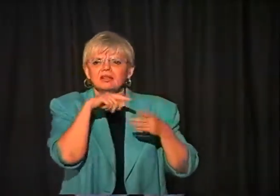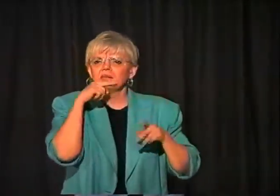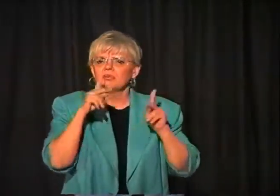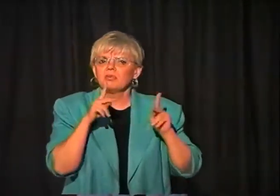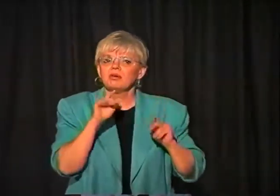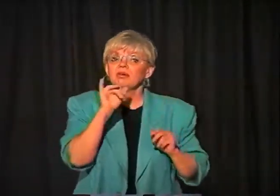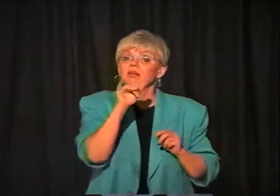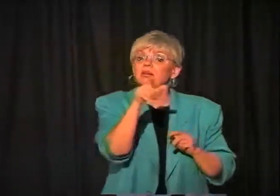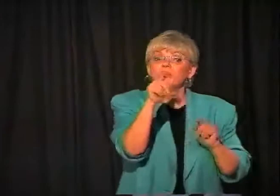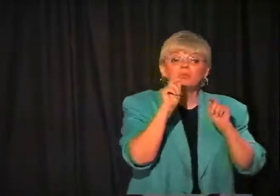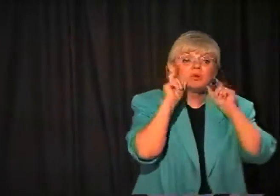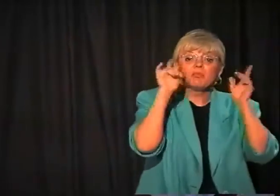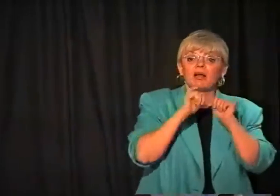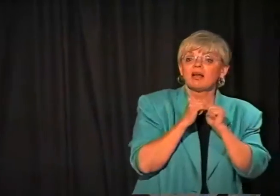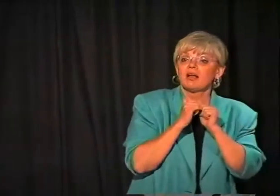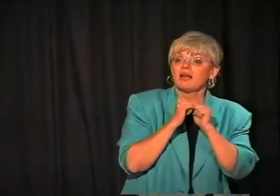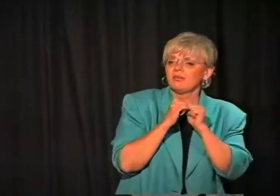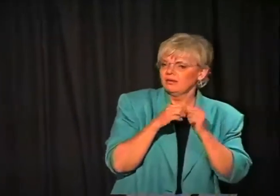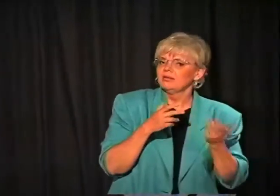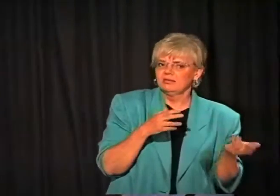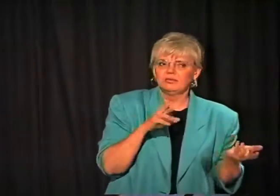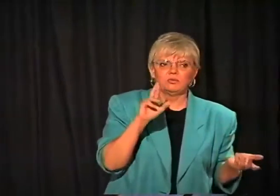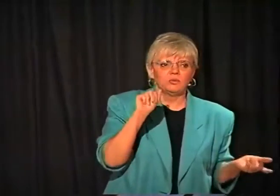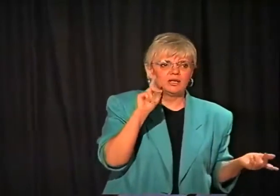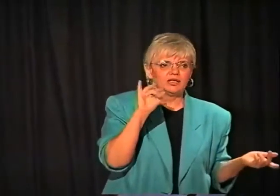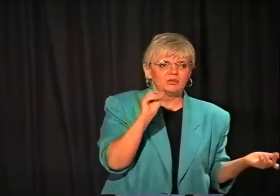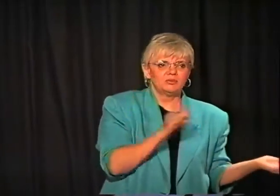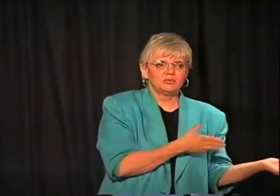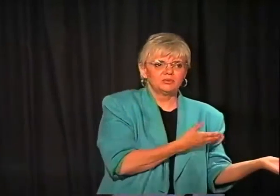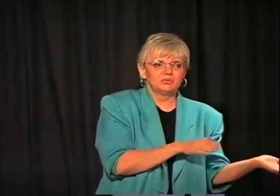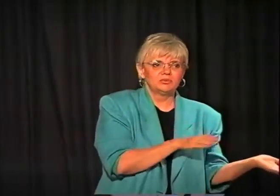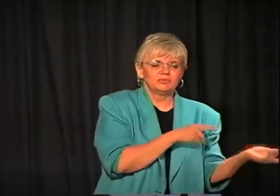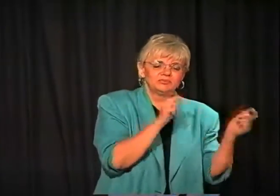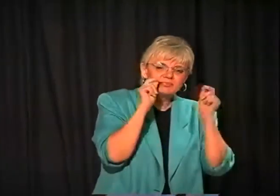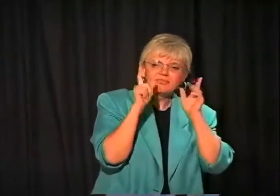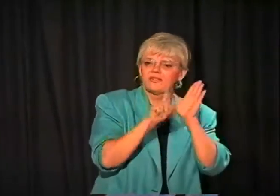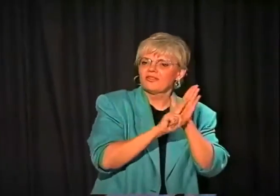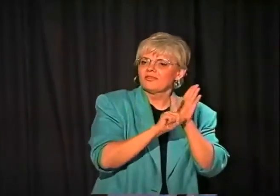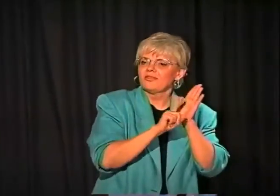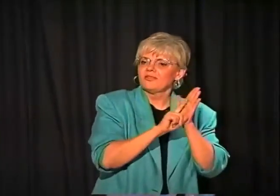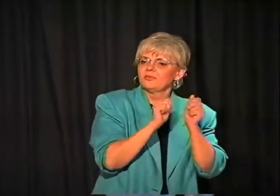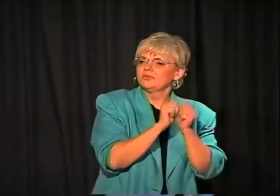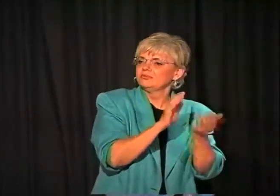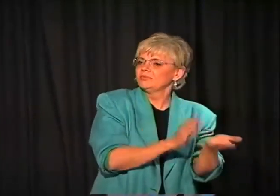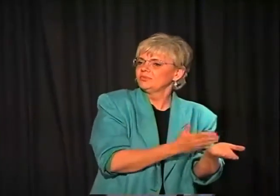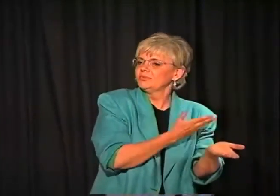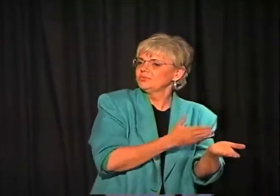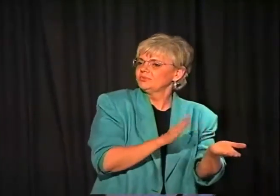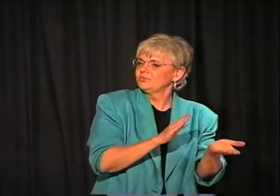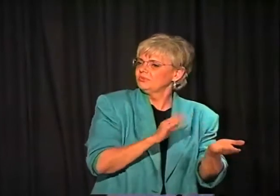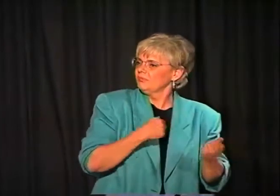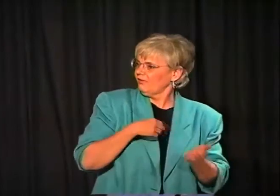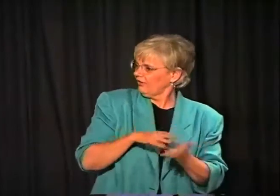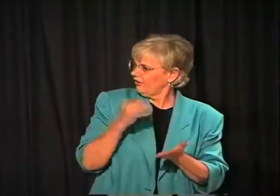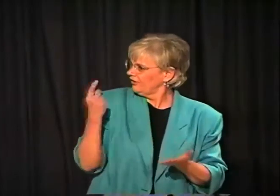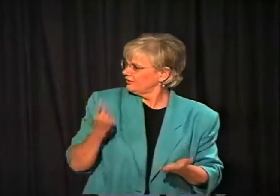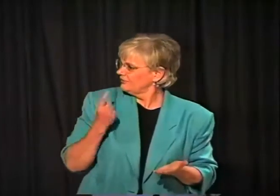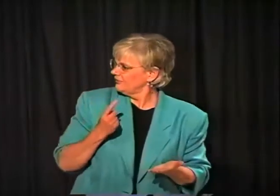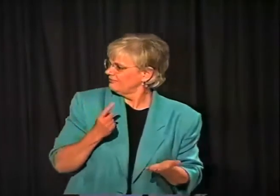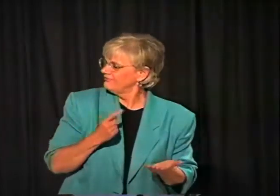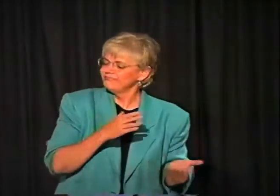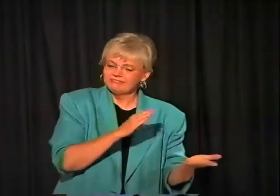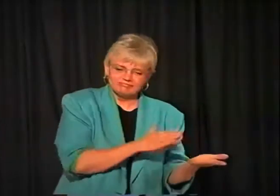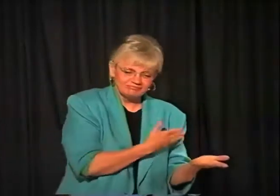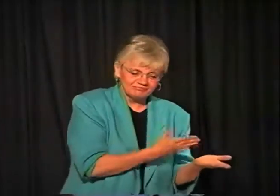work. But hearing people, on the other hand, it's a radio that wakes you up in the morning. So the alarm is